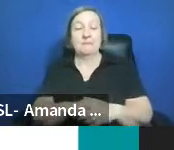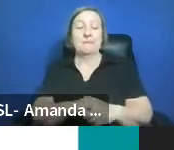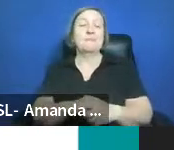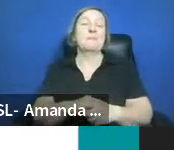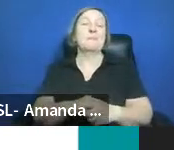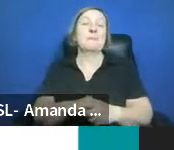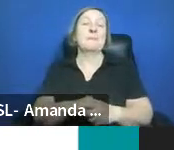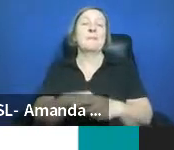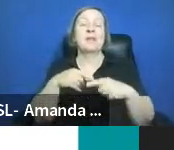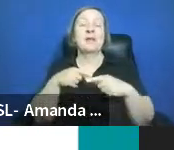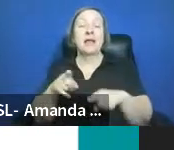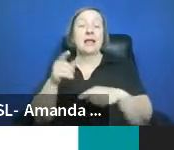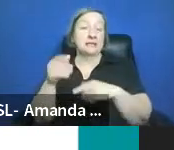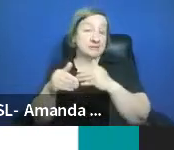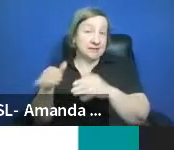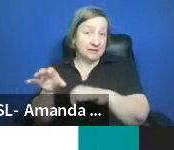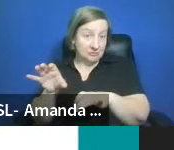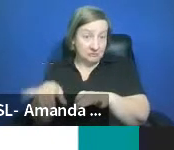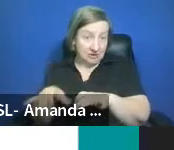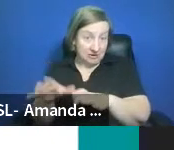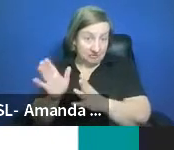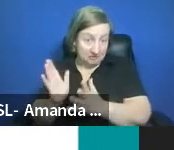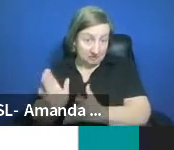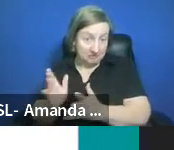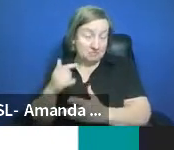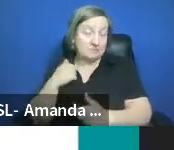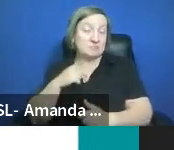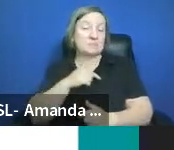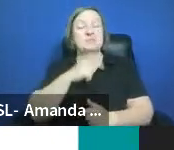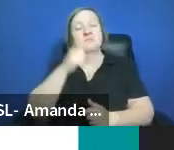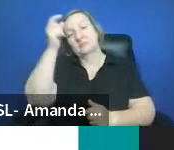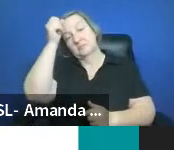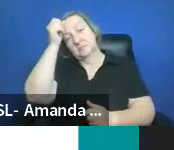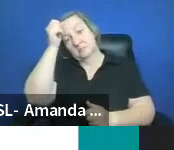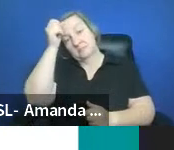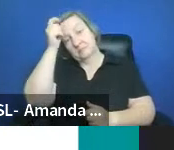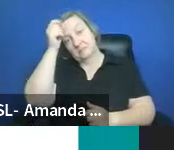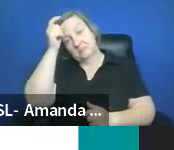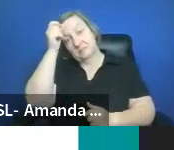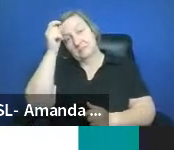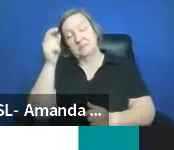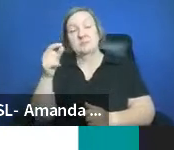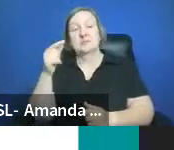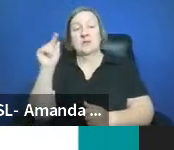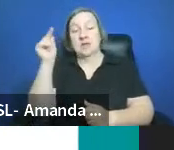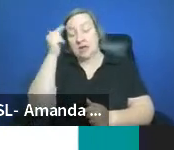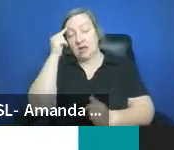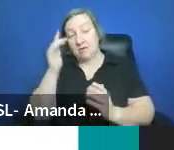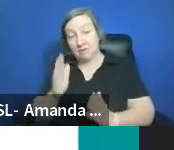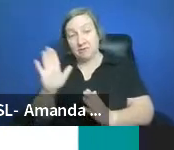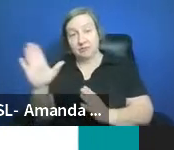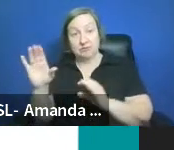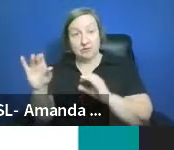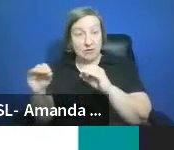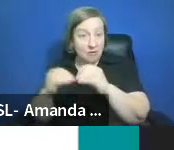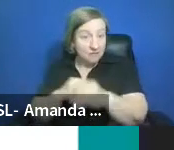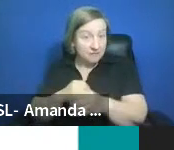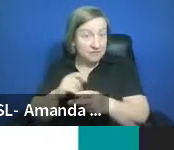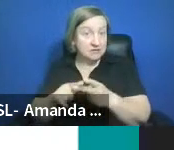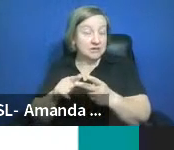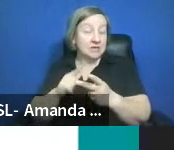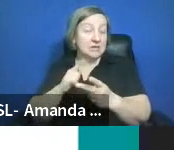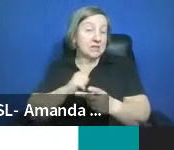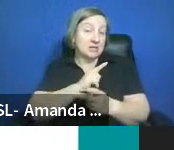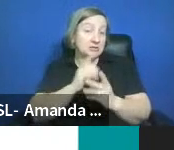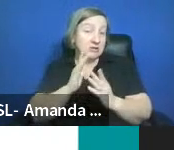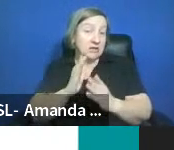as they do that, you know, we understand that from the governor's office and legislative